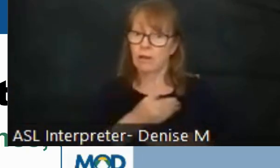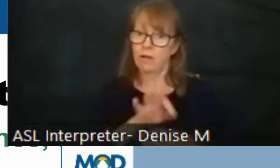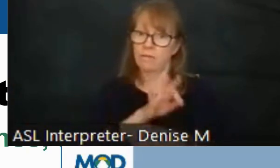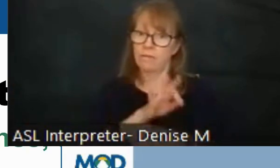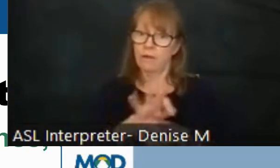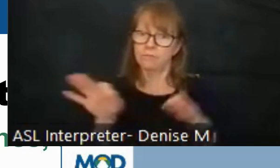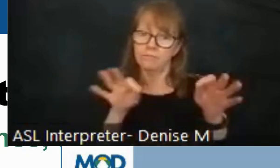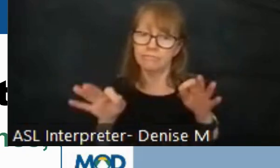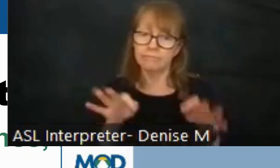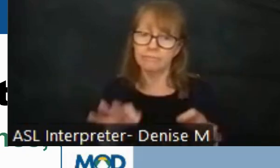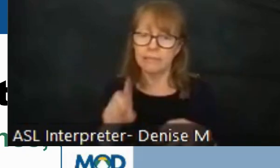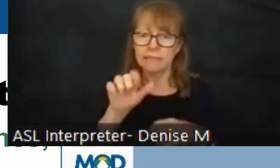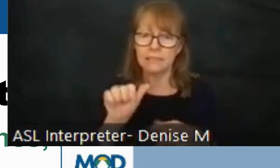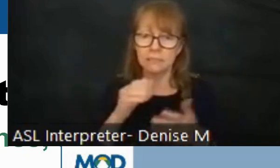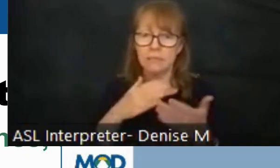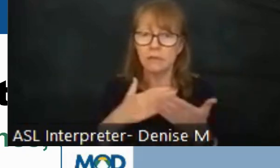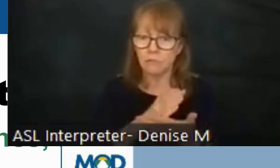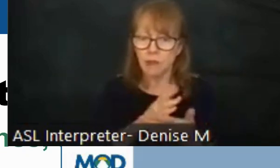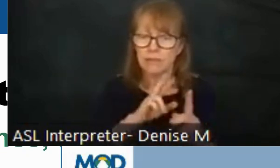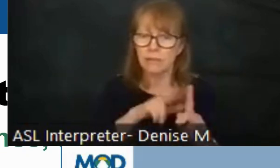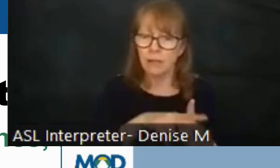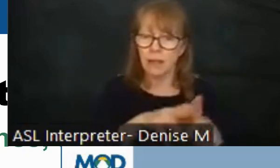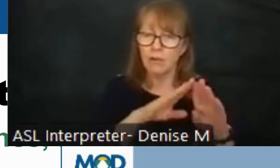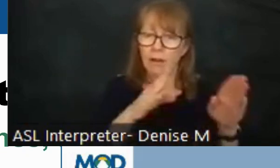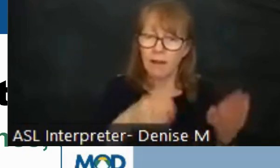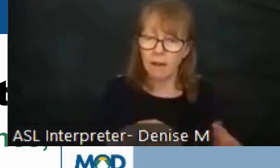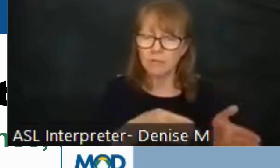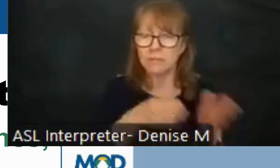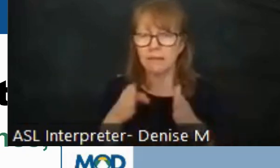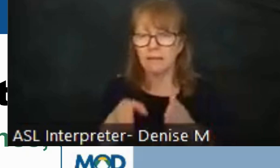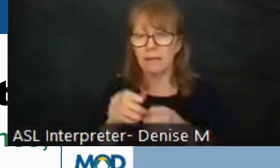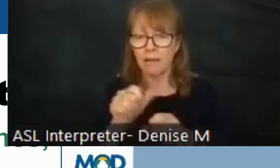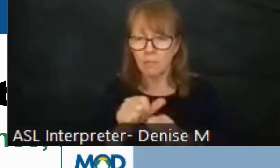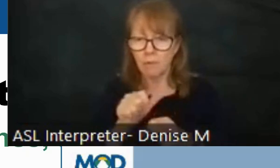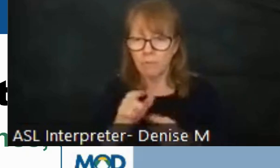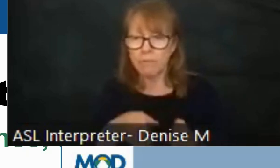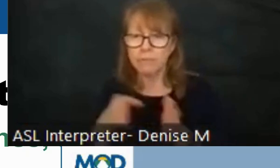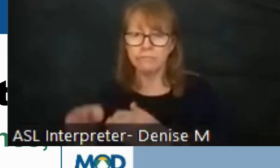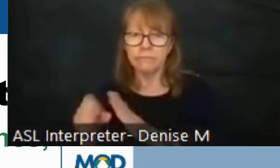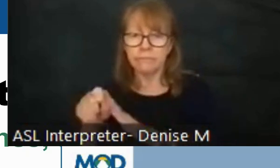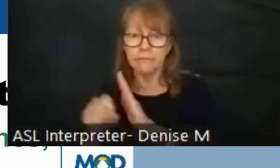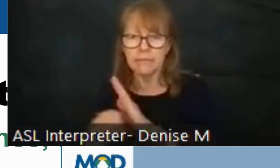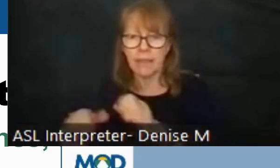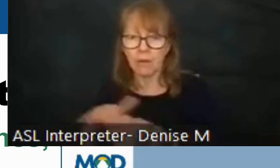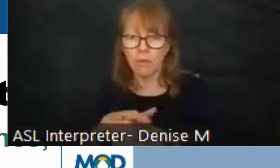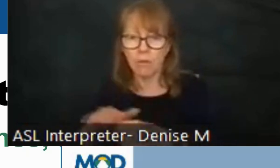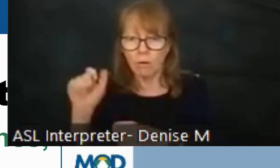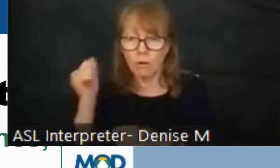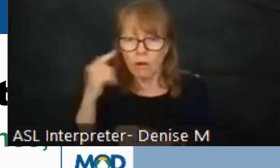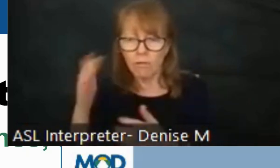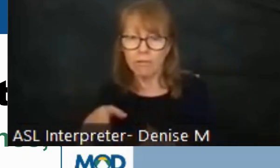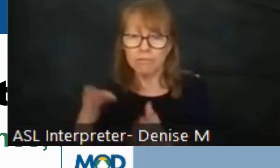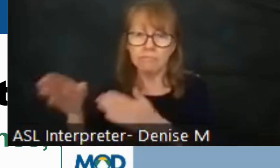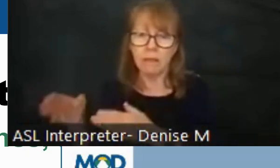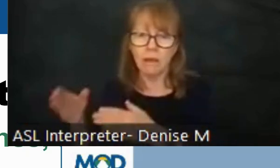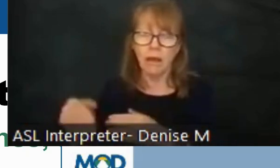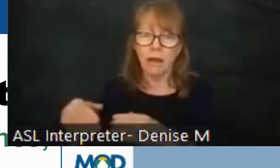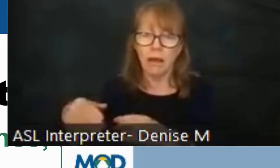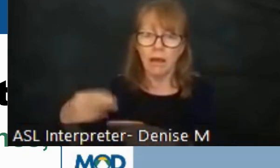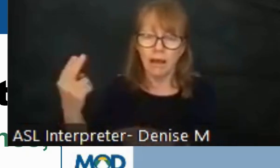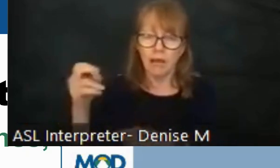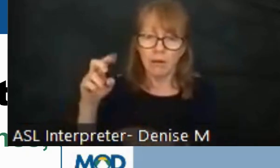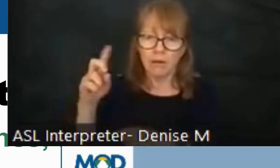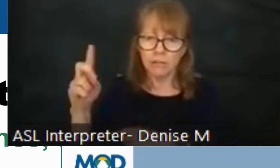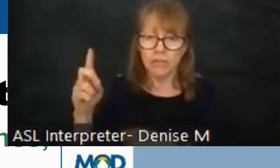in various settings, including housing, employment, state and local government, higher education, and in places that are open to the